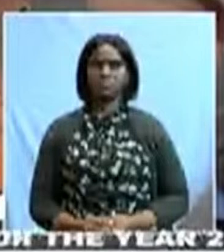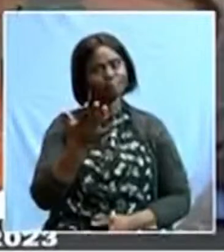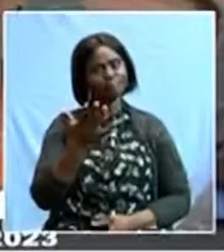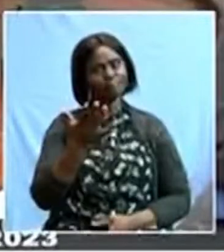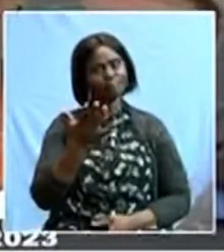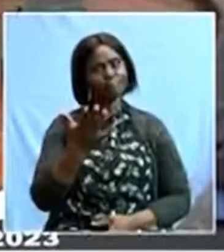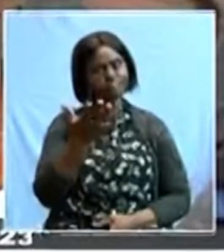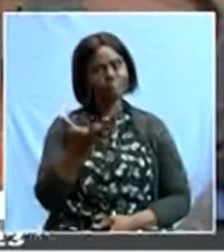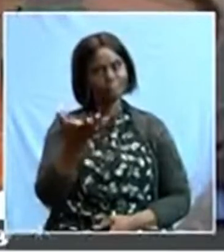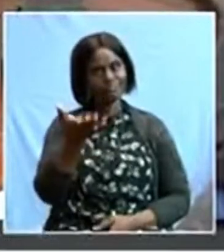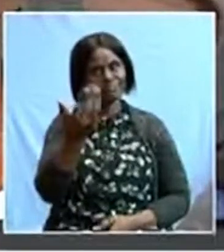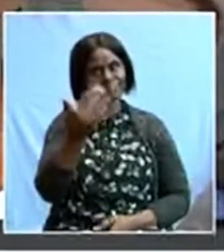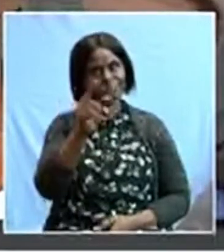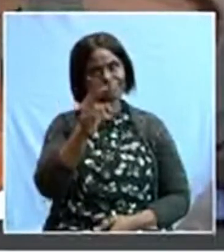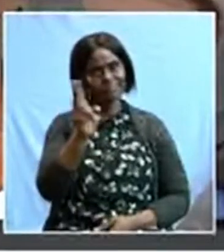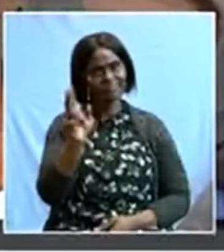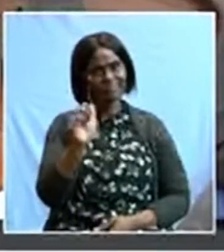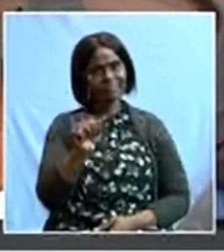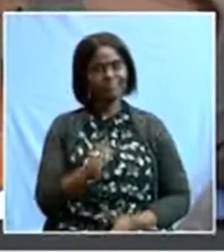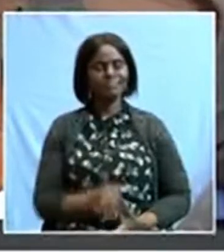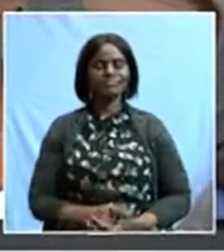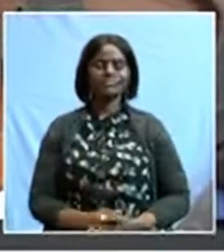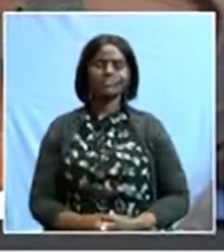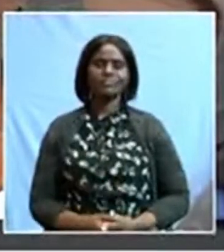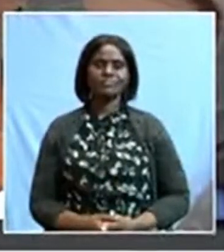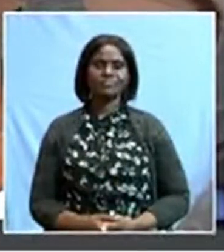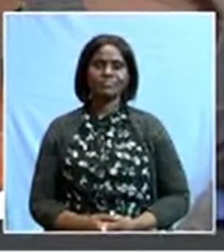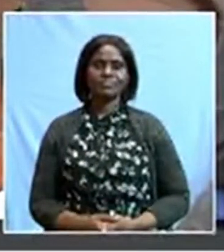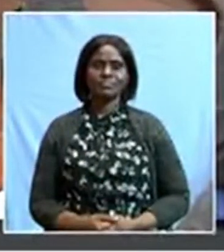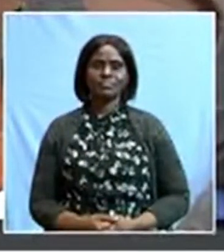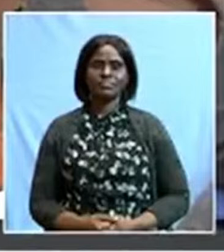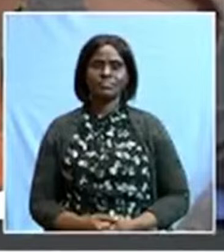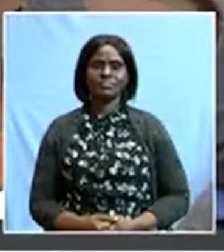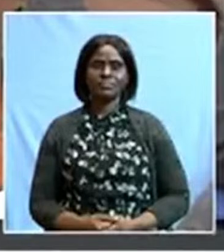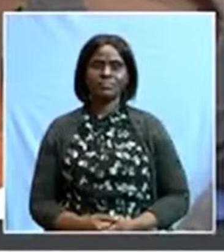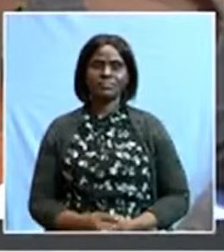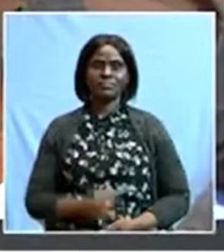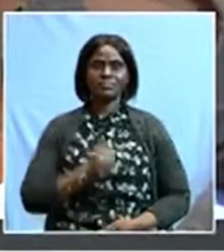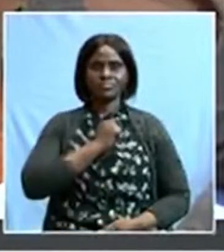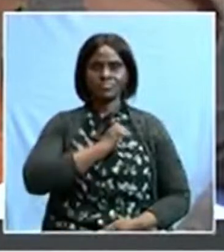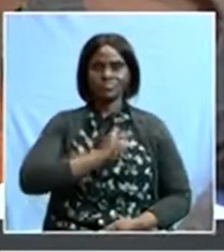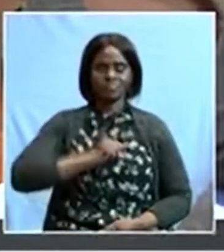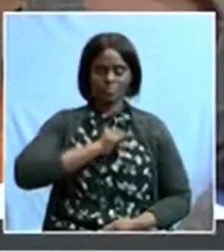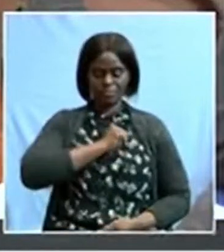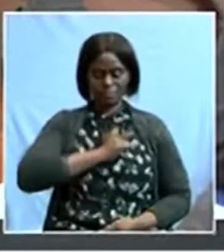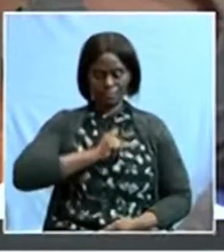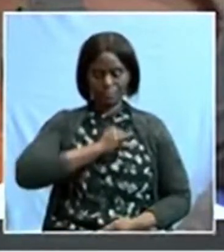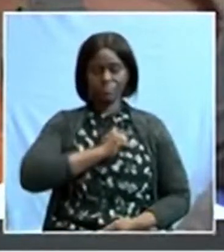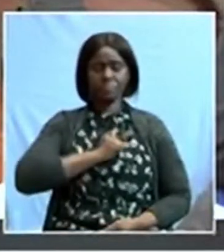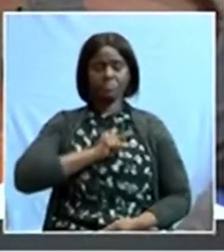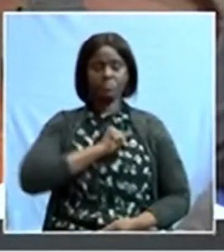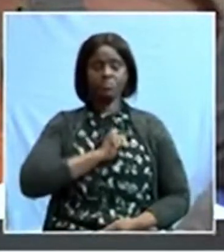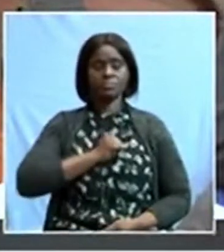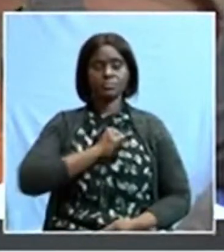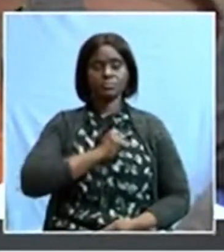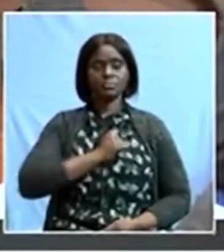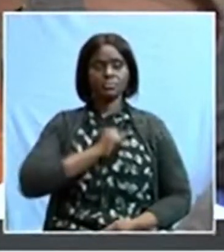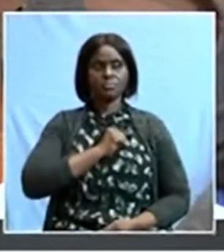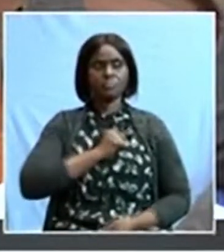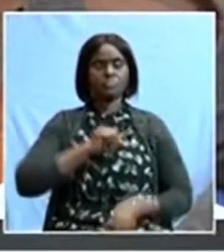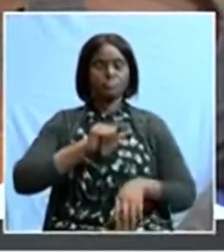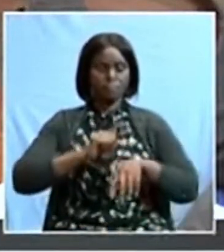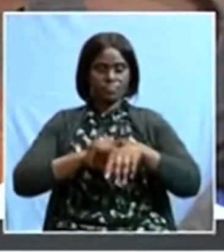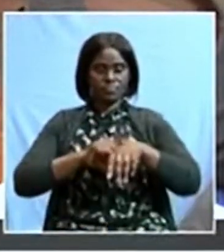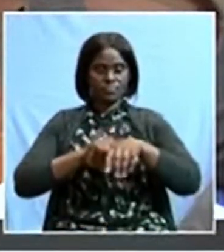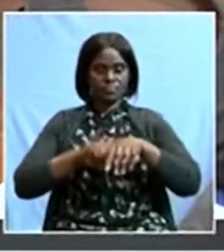Yes, please, you may respond. Yes, Chair. Unfortunately, At the